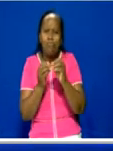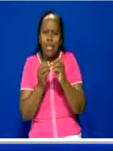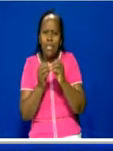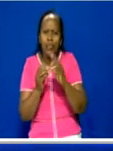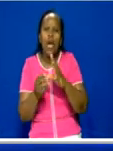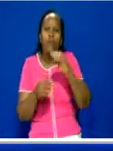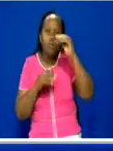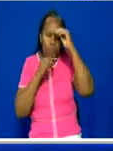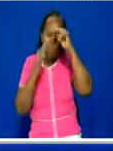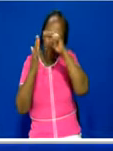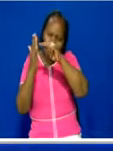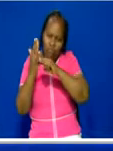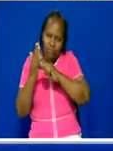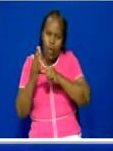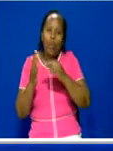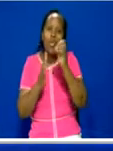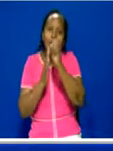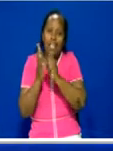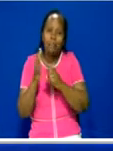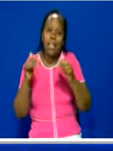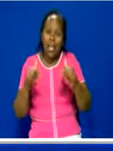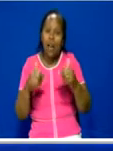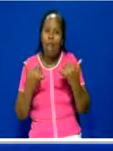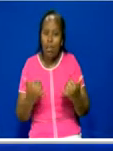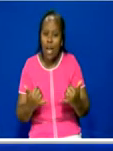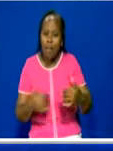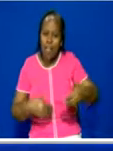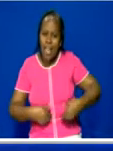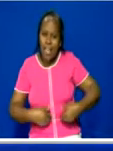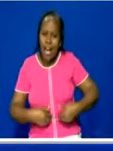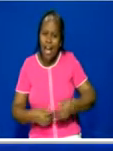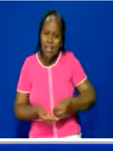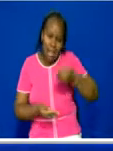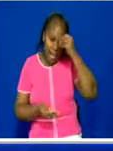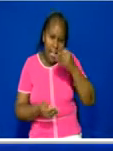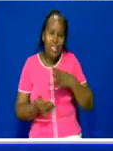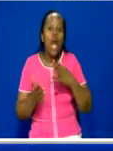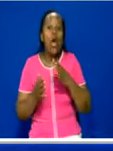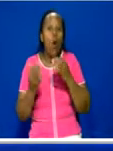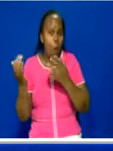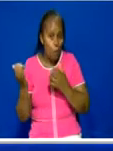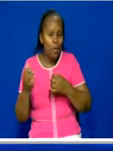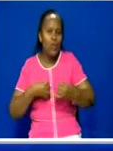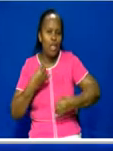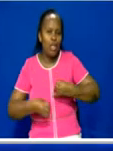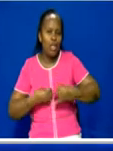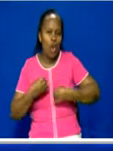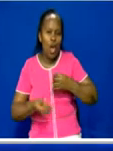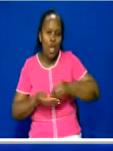where you should find yourself slotted. For now, for the younger learners, I hope you have found your slot. Enjoy your learning.